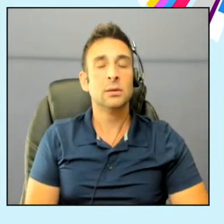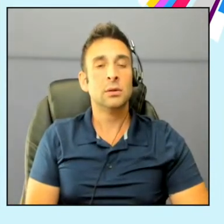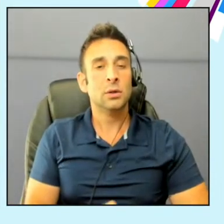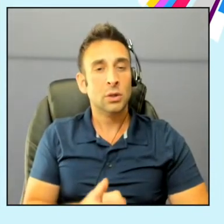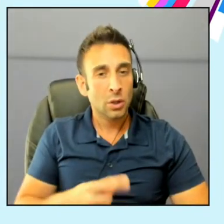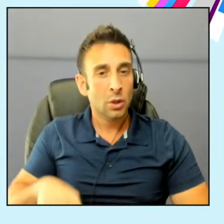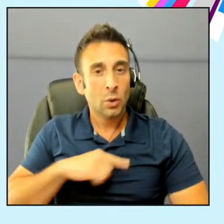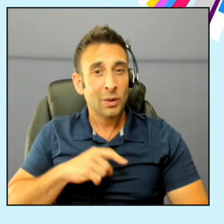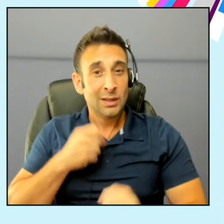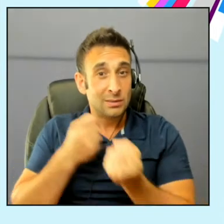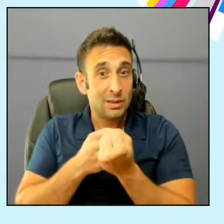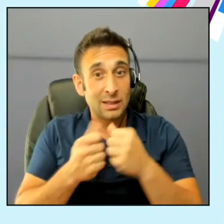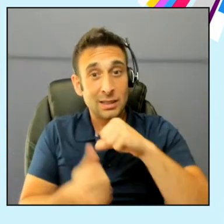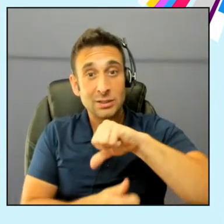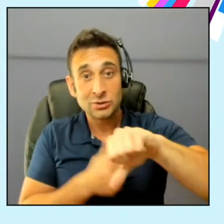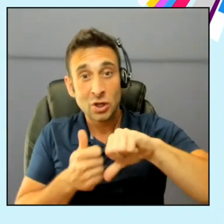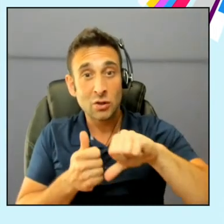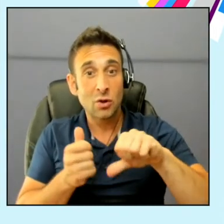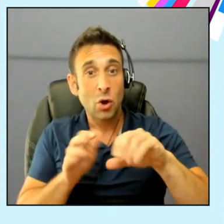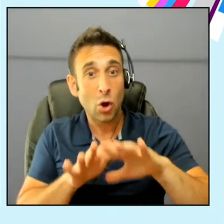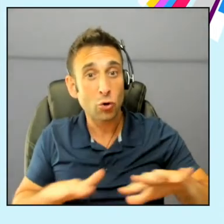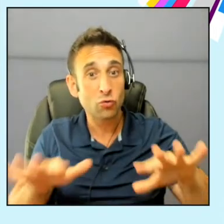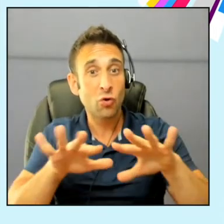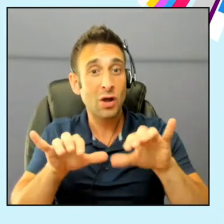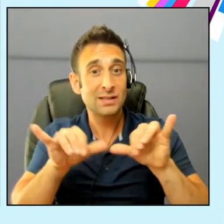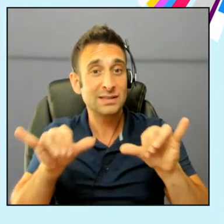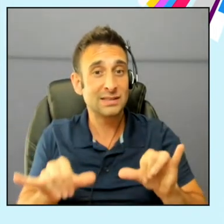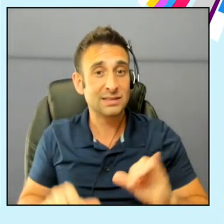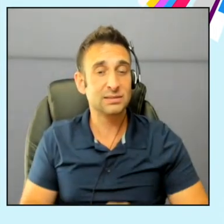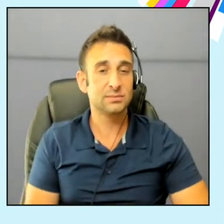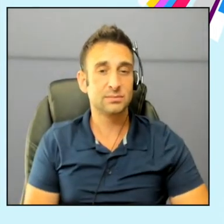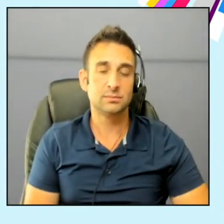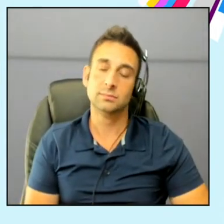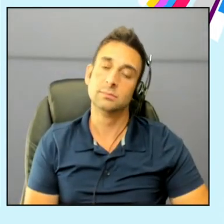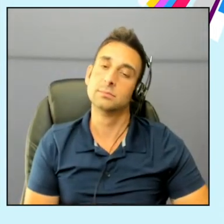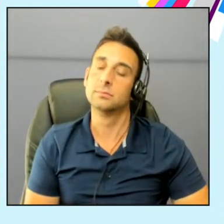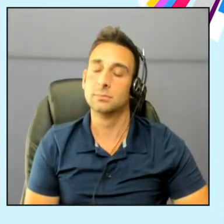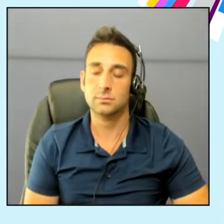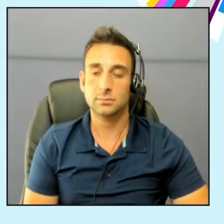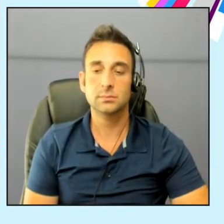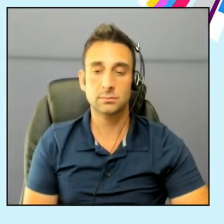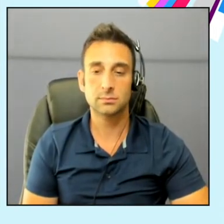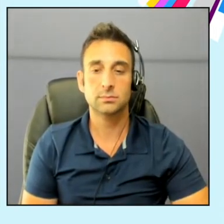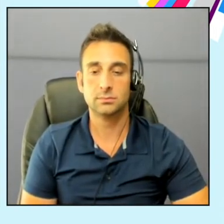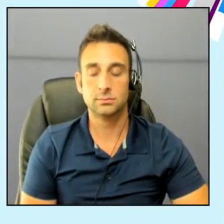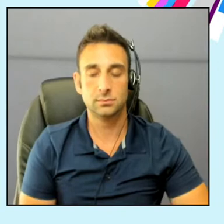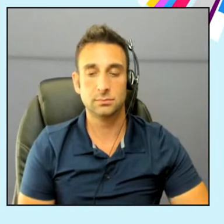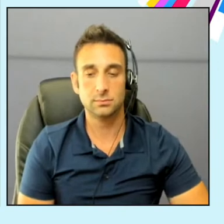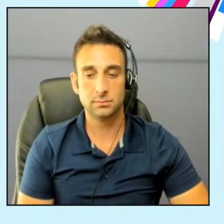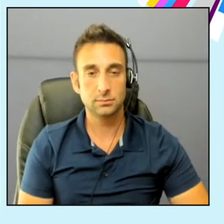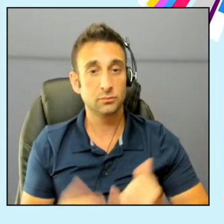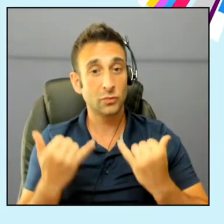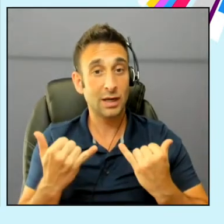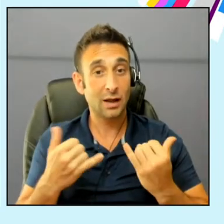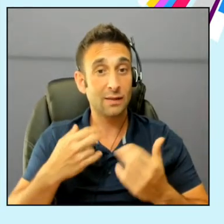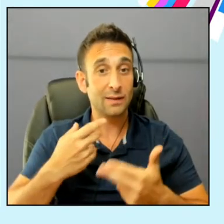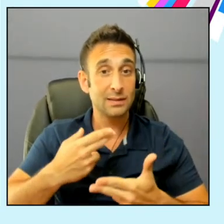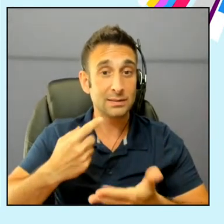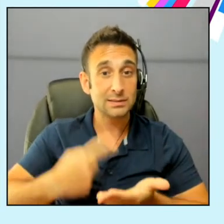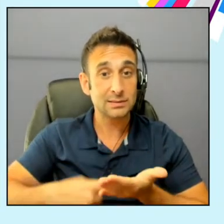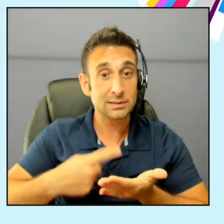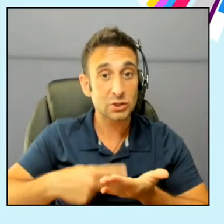across systems, really, because, you know, right now the discussion around the labor workforce is that, you